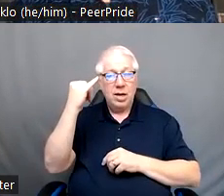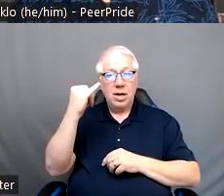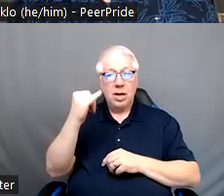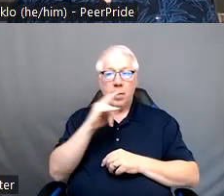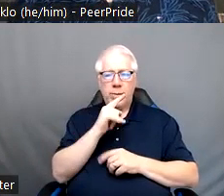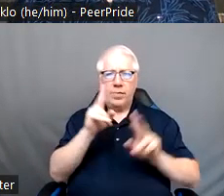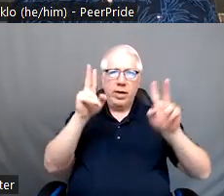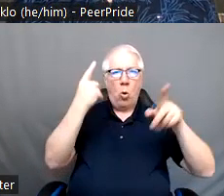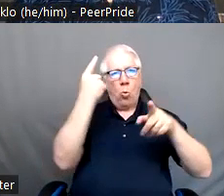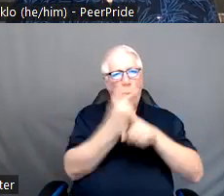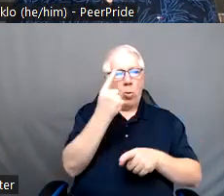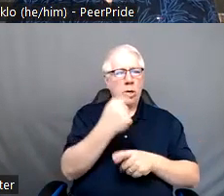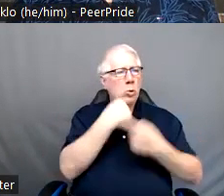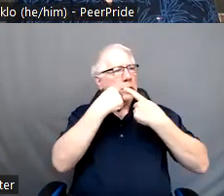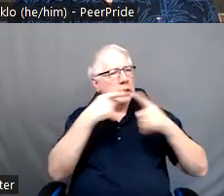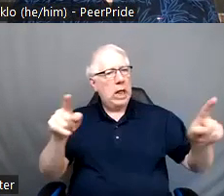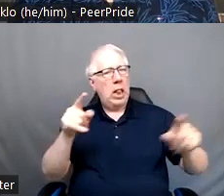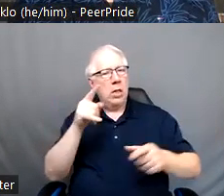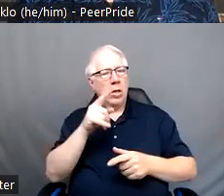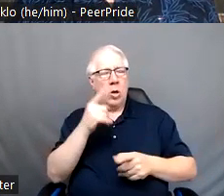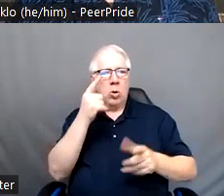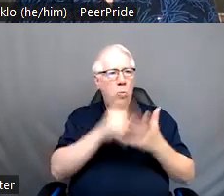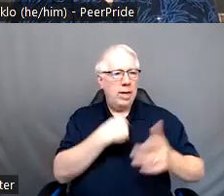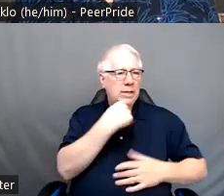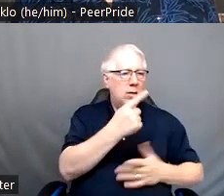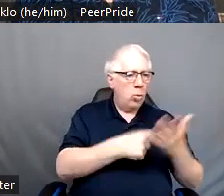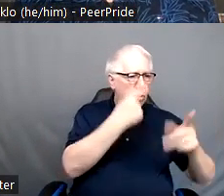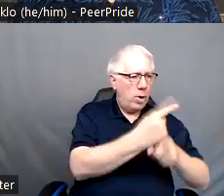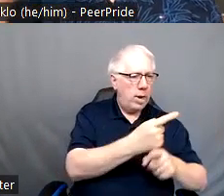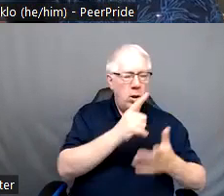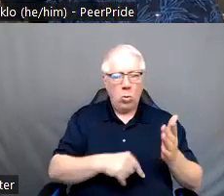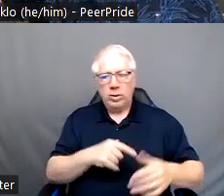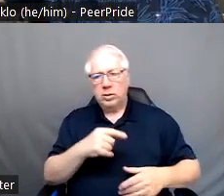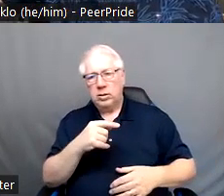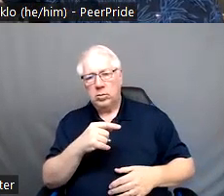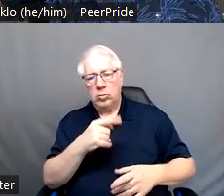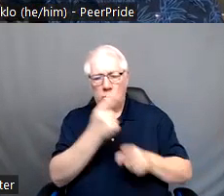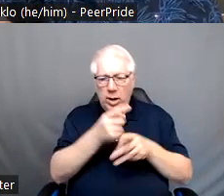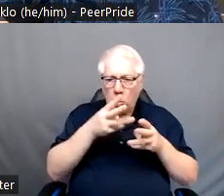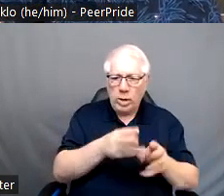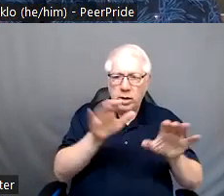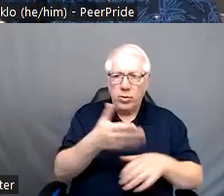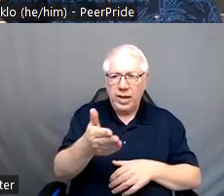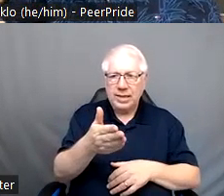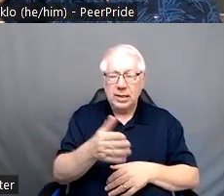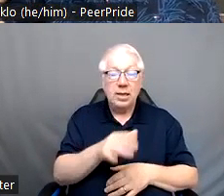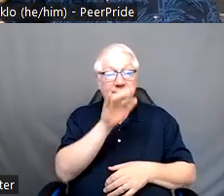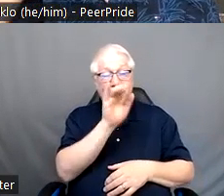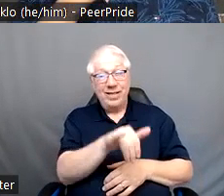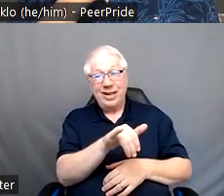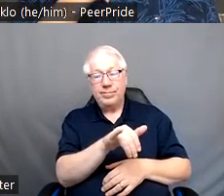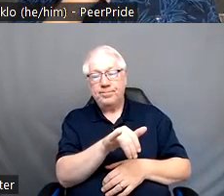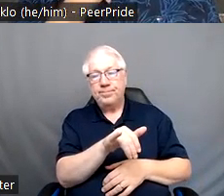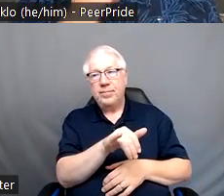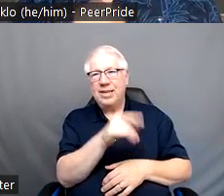right one to tell everyone exactly what is correct and what is the right way to do things is definitely one